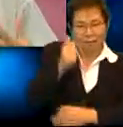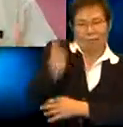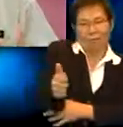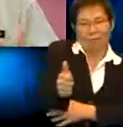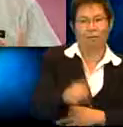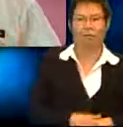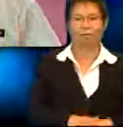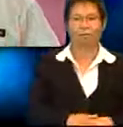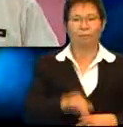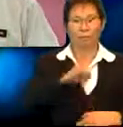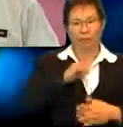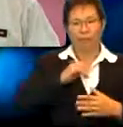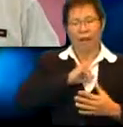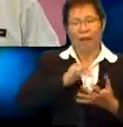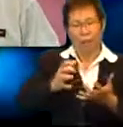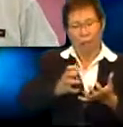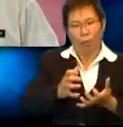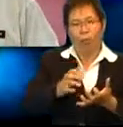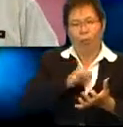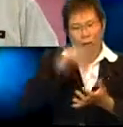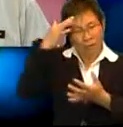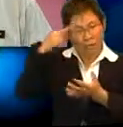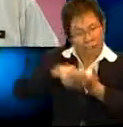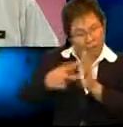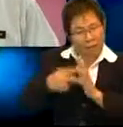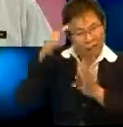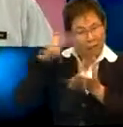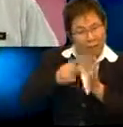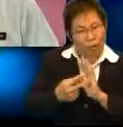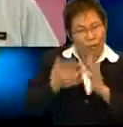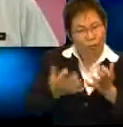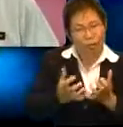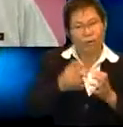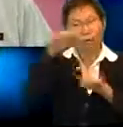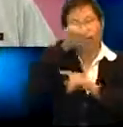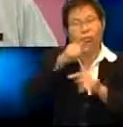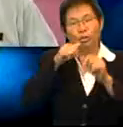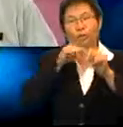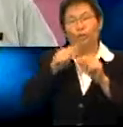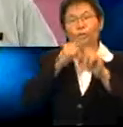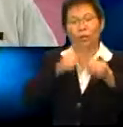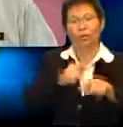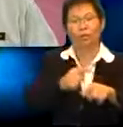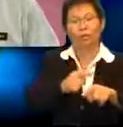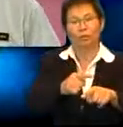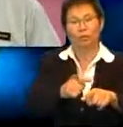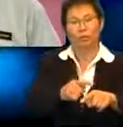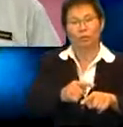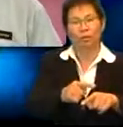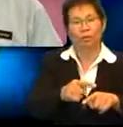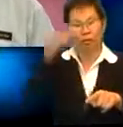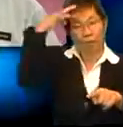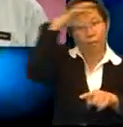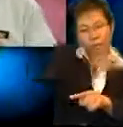own decisions. I intentionally allowed some questions to be unanswered, to provide